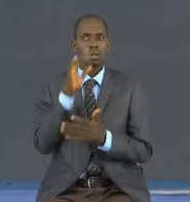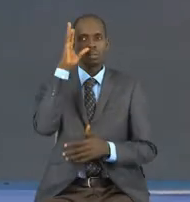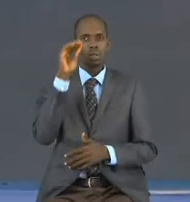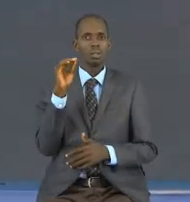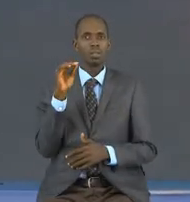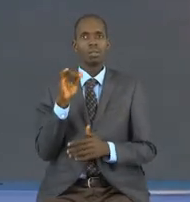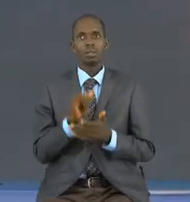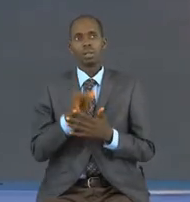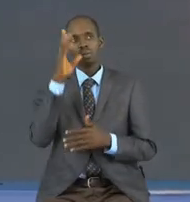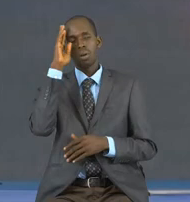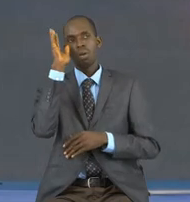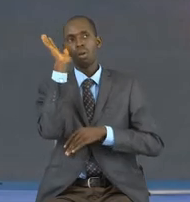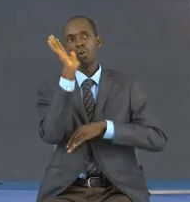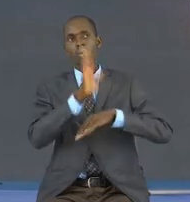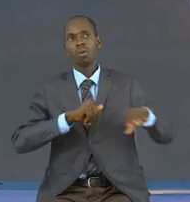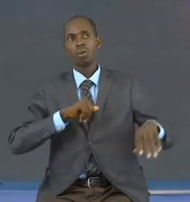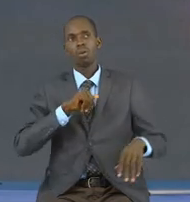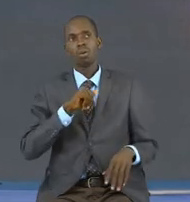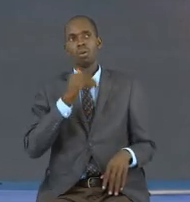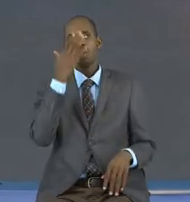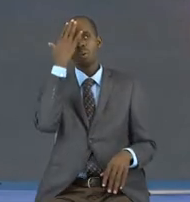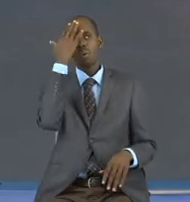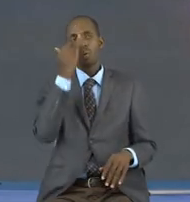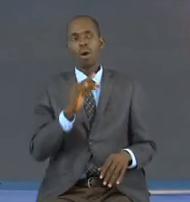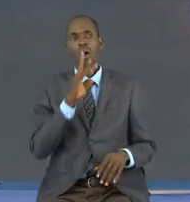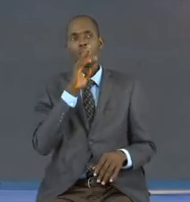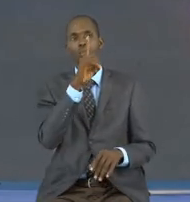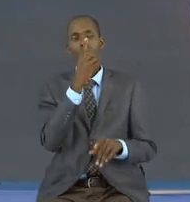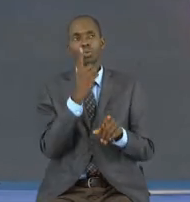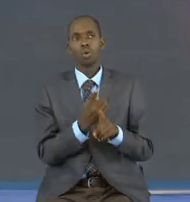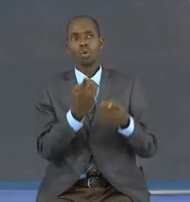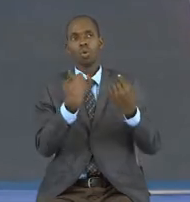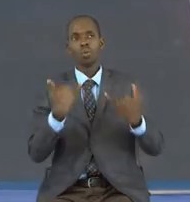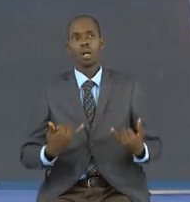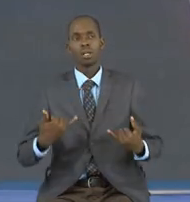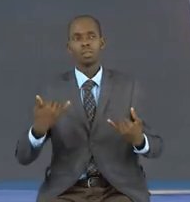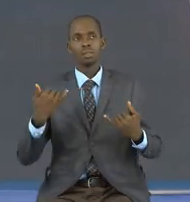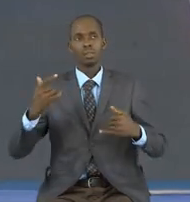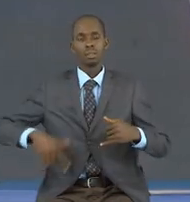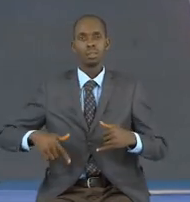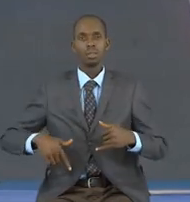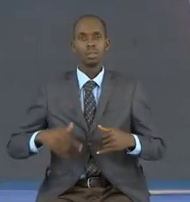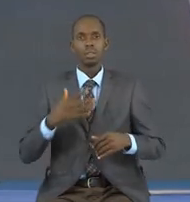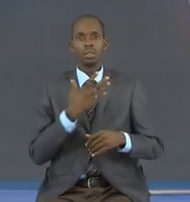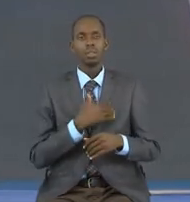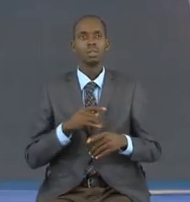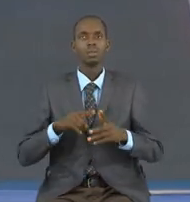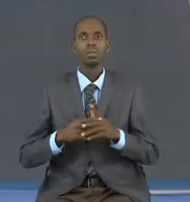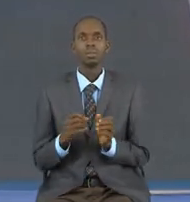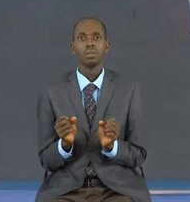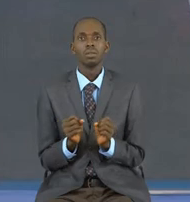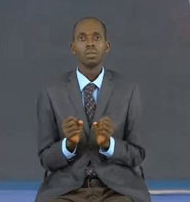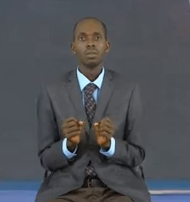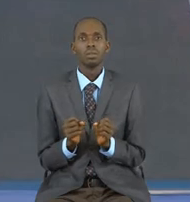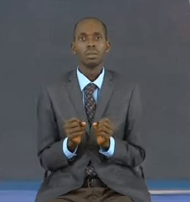"Hey, why are you just coming now?" And he begins to tremble. And the mind